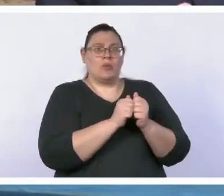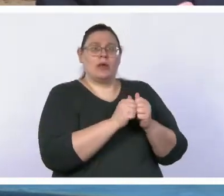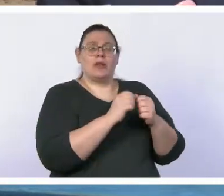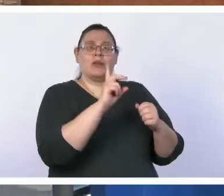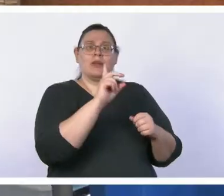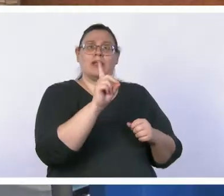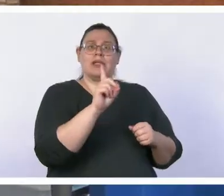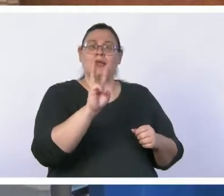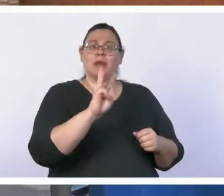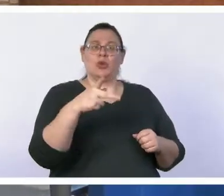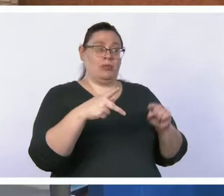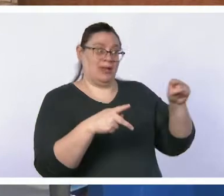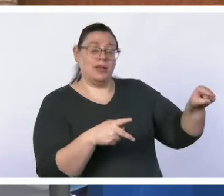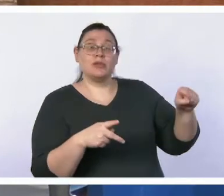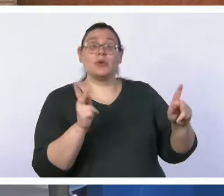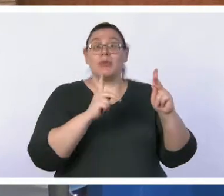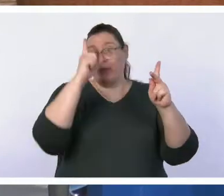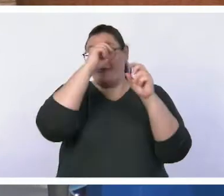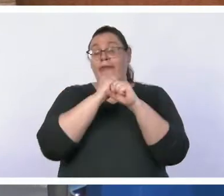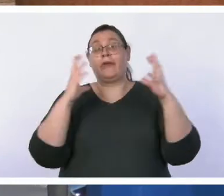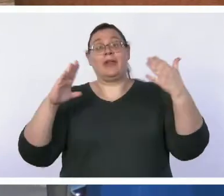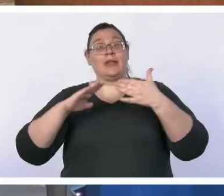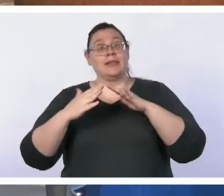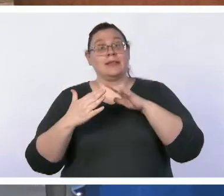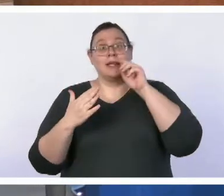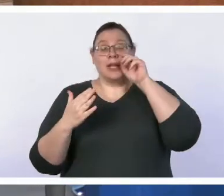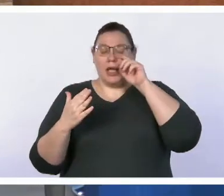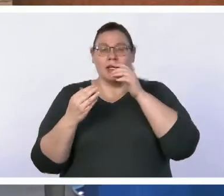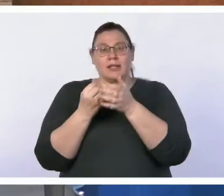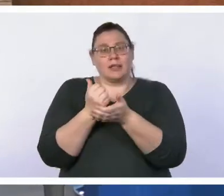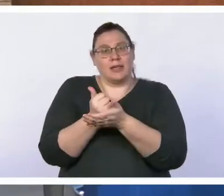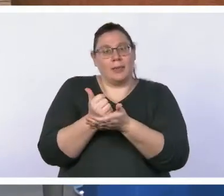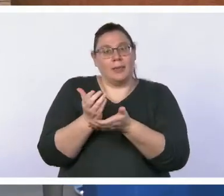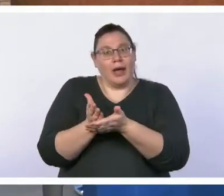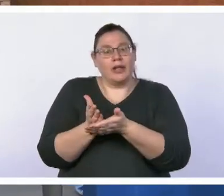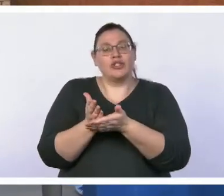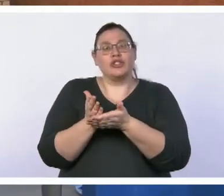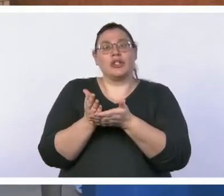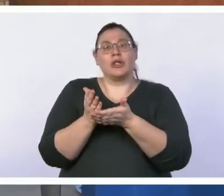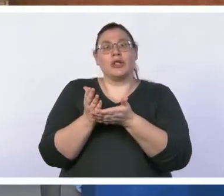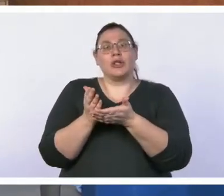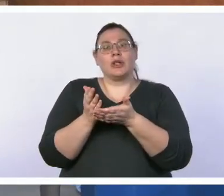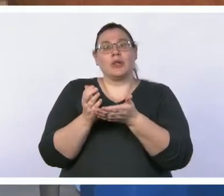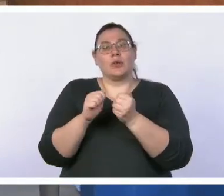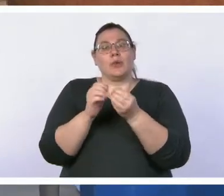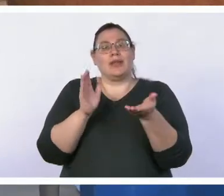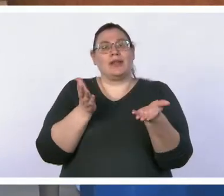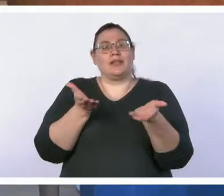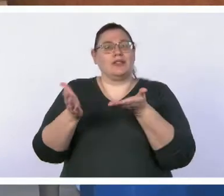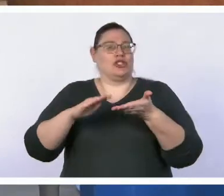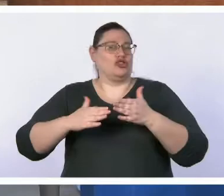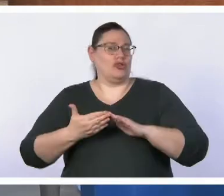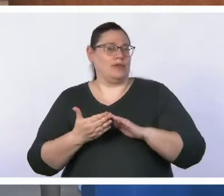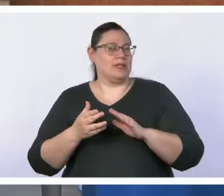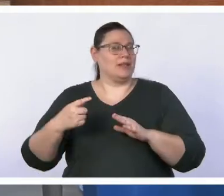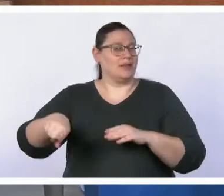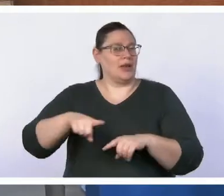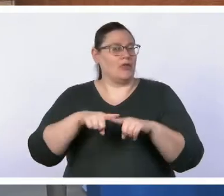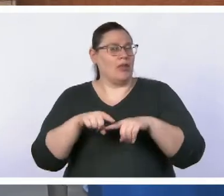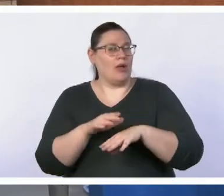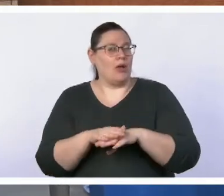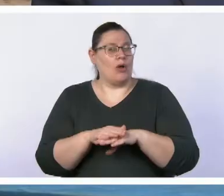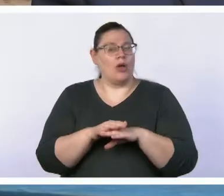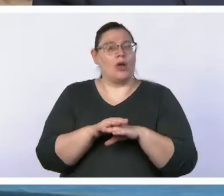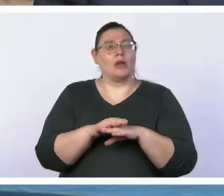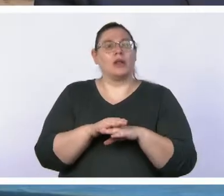city's budget, what people think of as the budget that results in the city services that they count on, is made up of